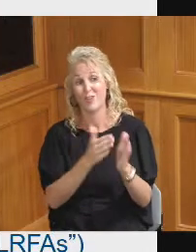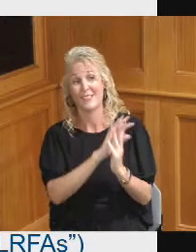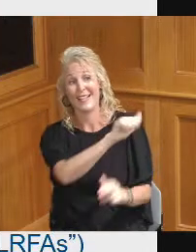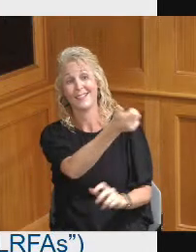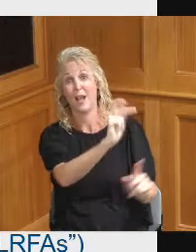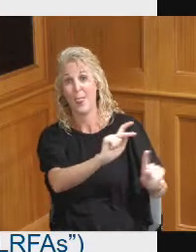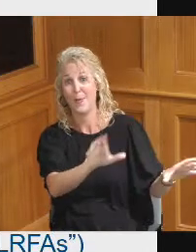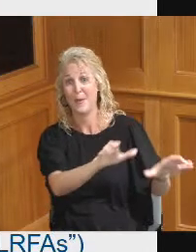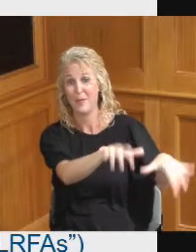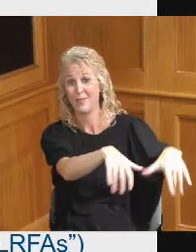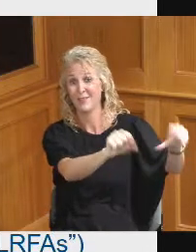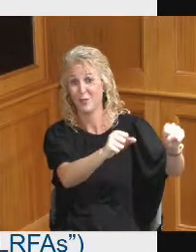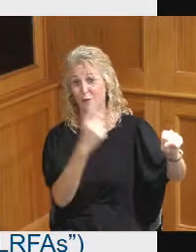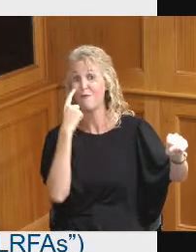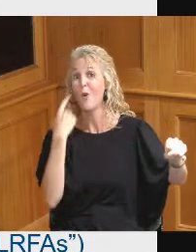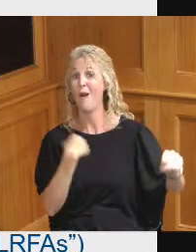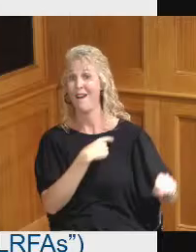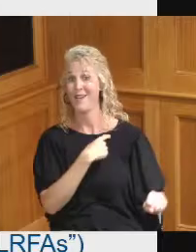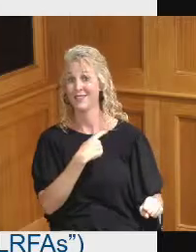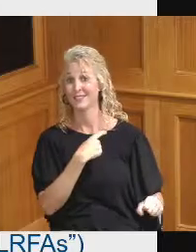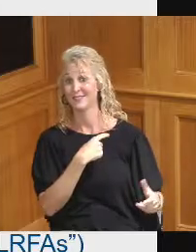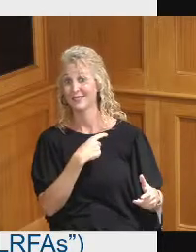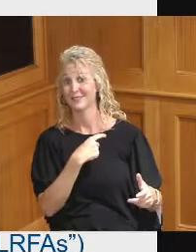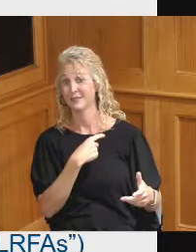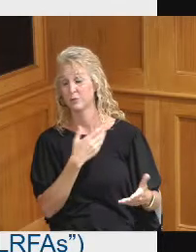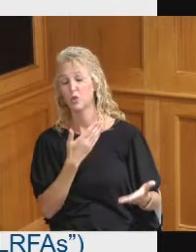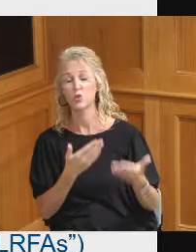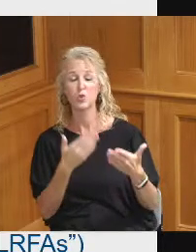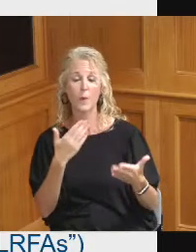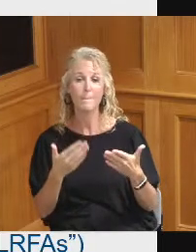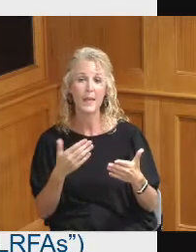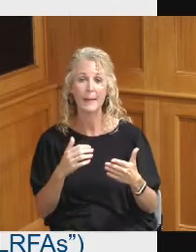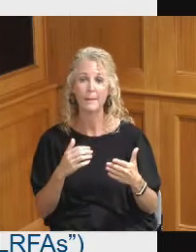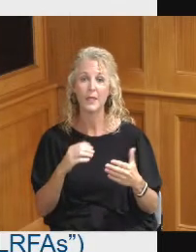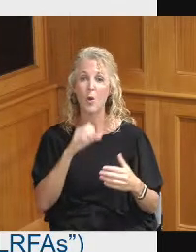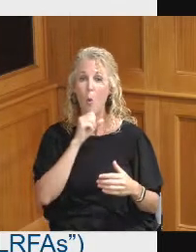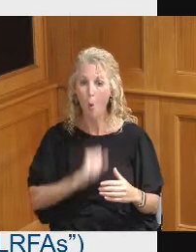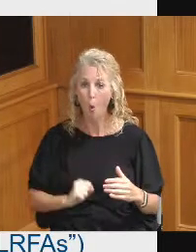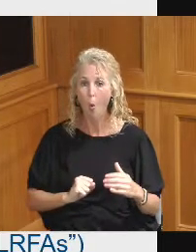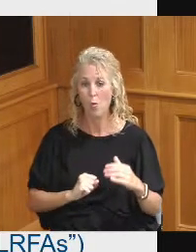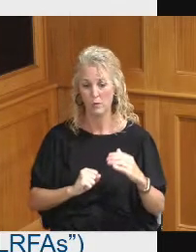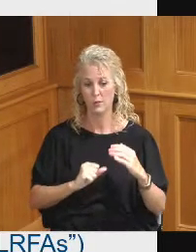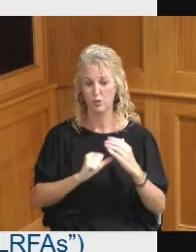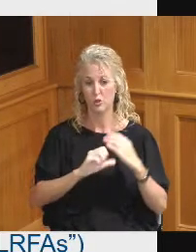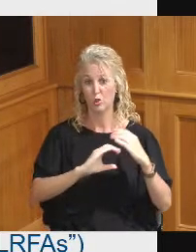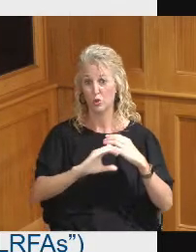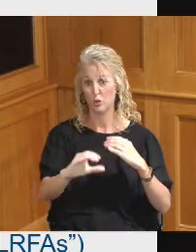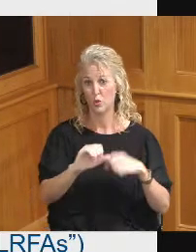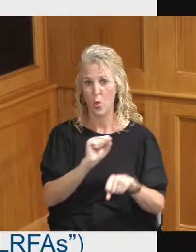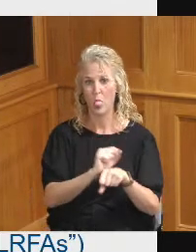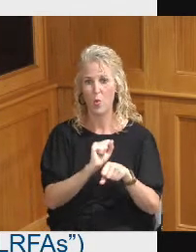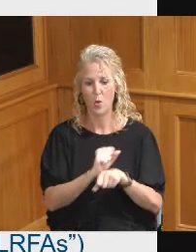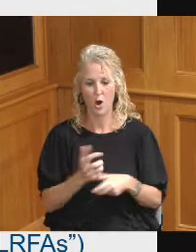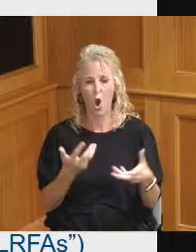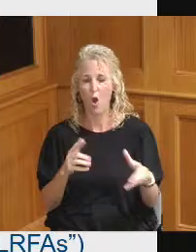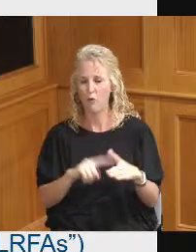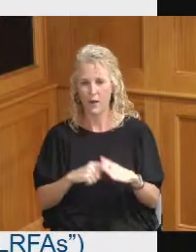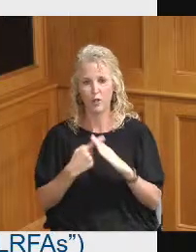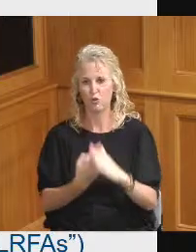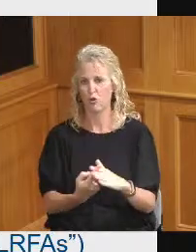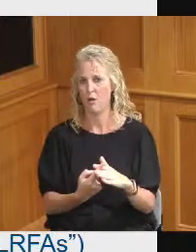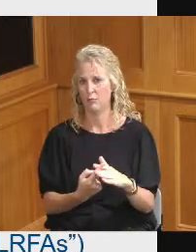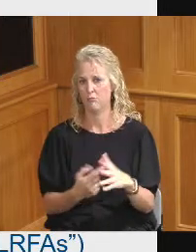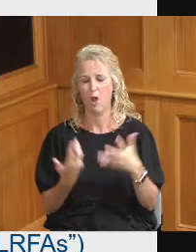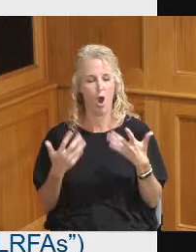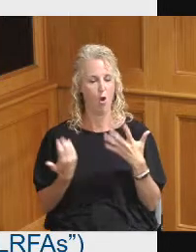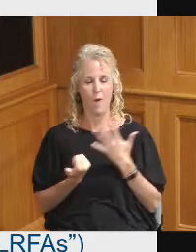work. In the areas where we're doing rehab or for our sewers or manholes, it's work that we're already doing out of a